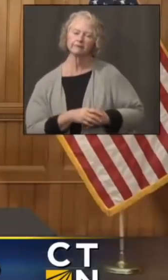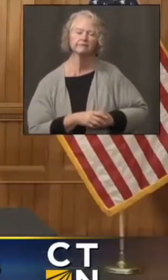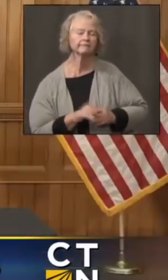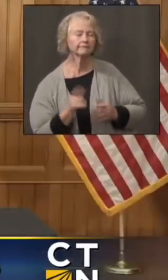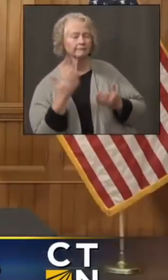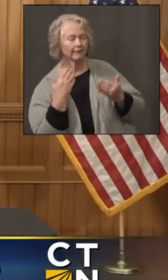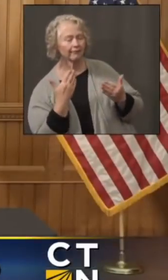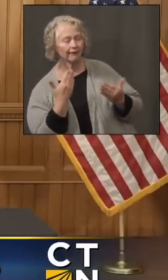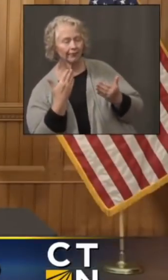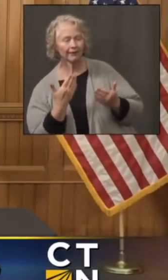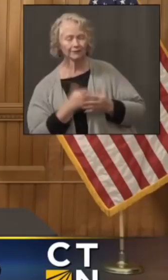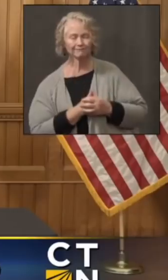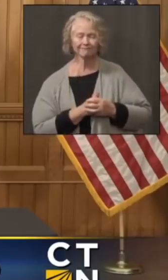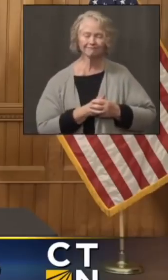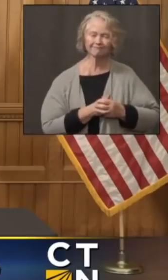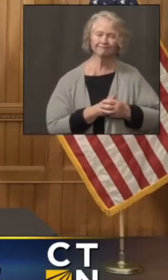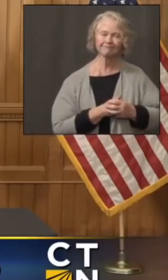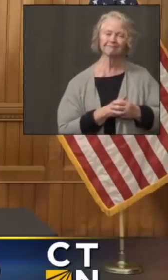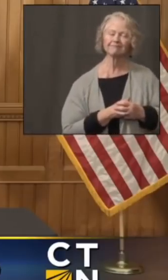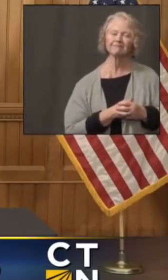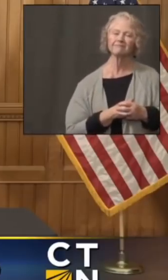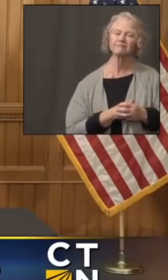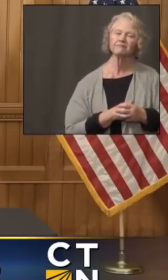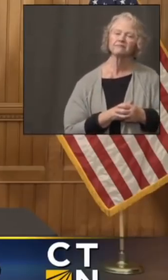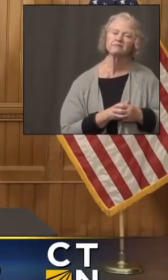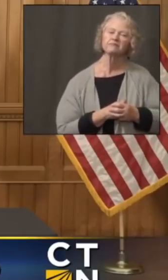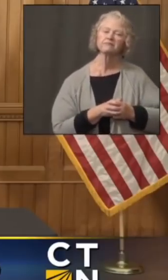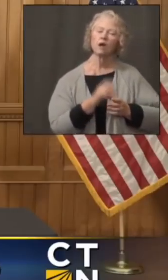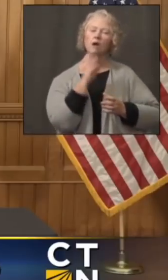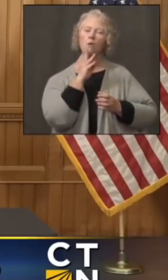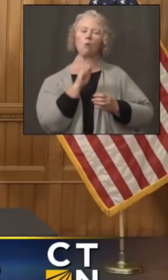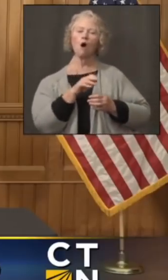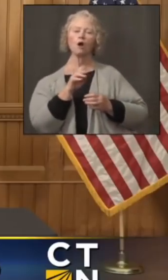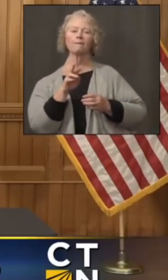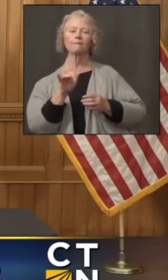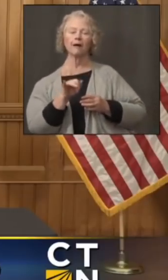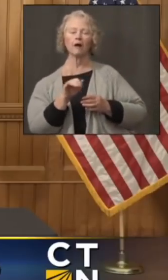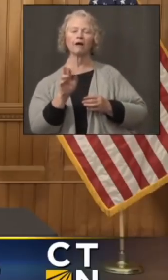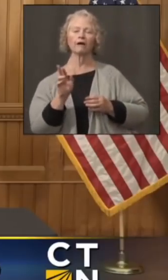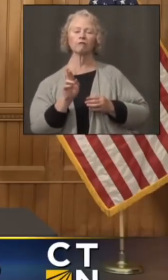thank you very much, everyone. The Waterbury Republican American.